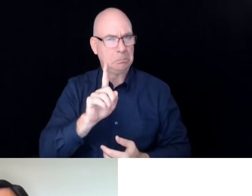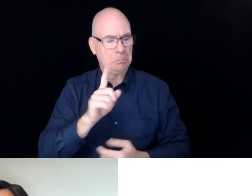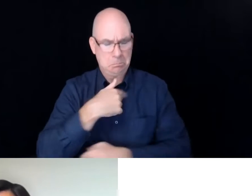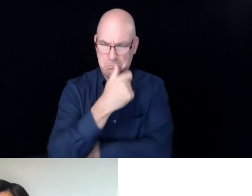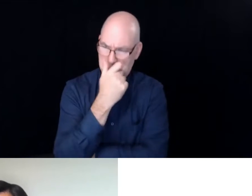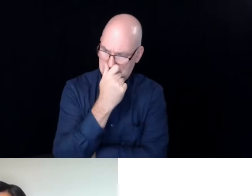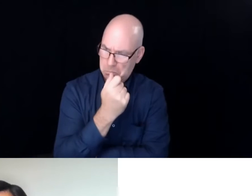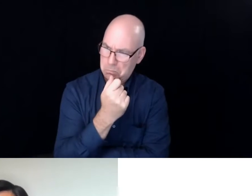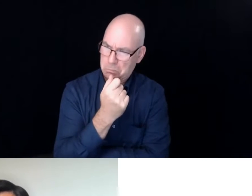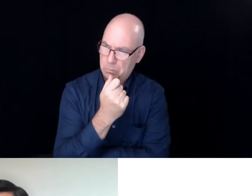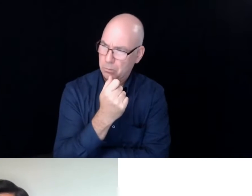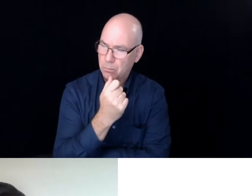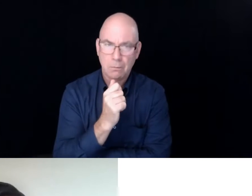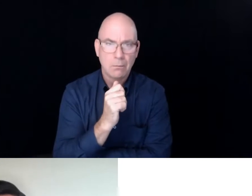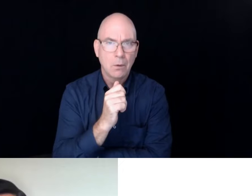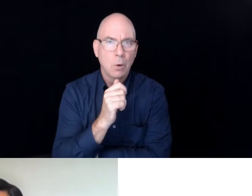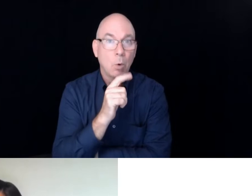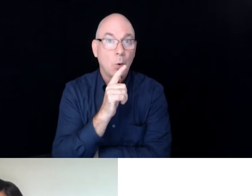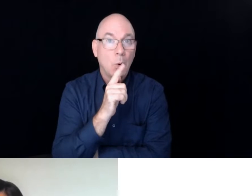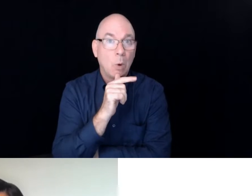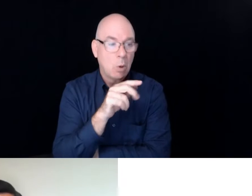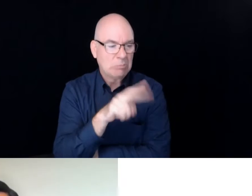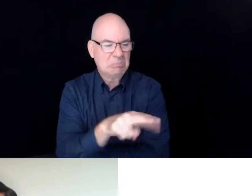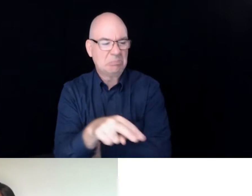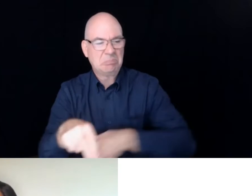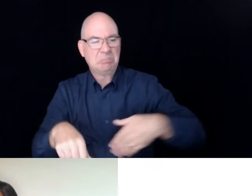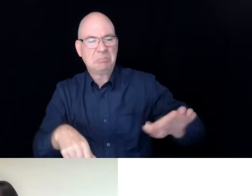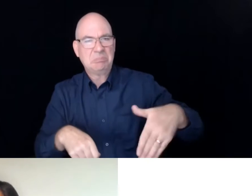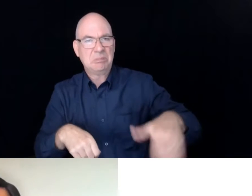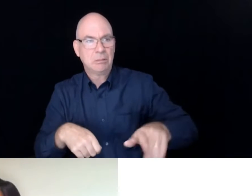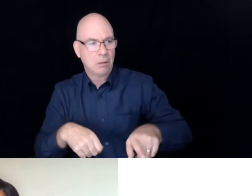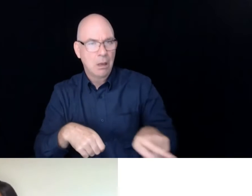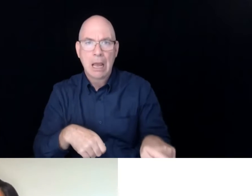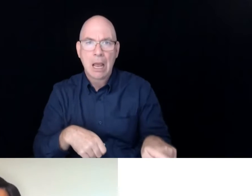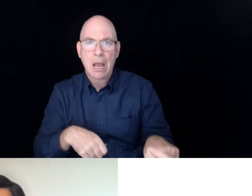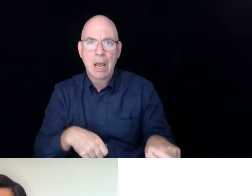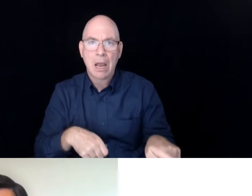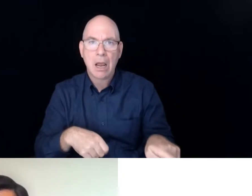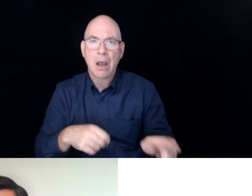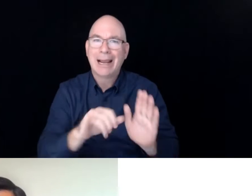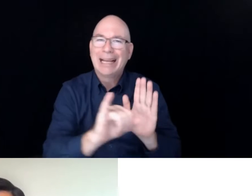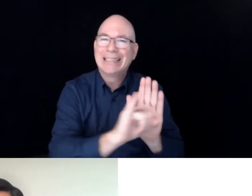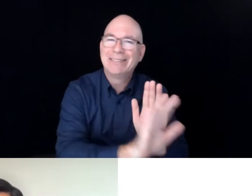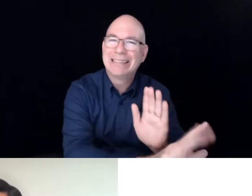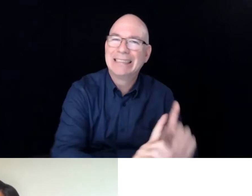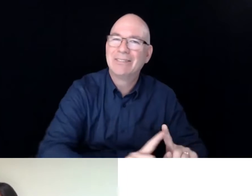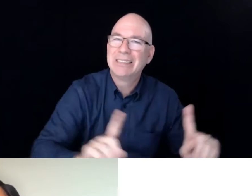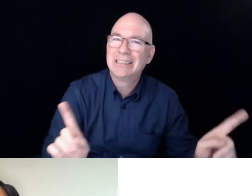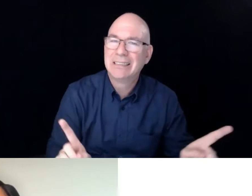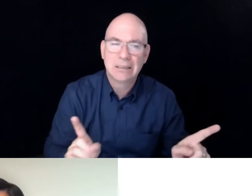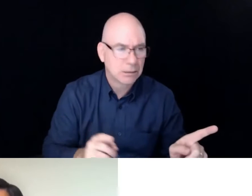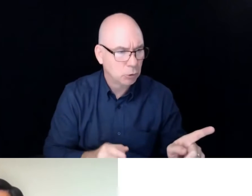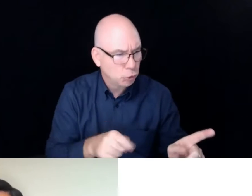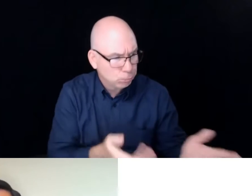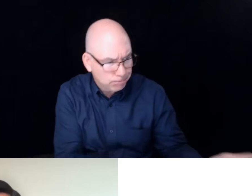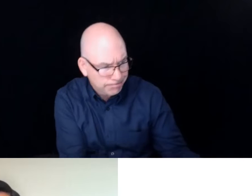to create space for those who were dismissed or not listened to because of their different identities. And in a way, probably